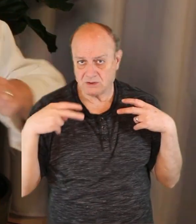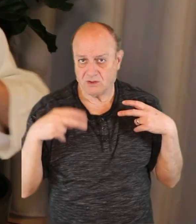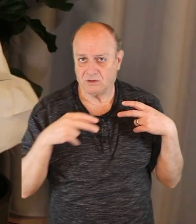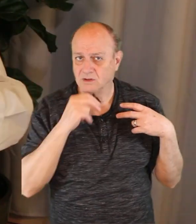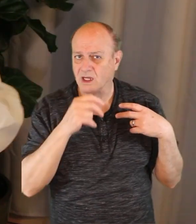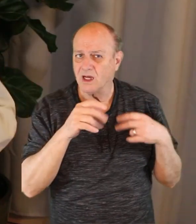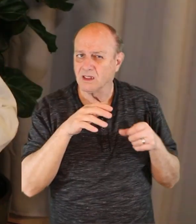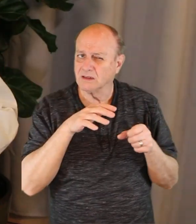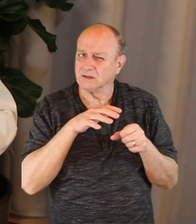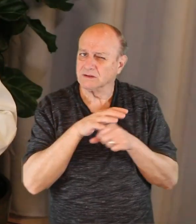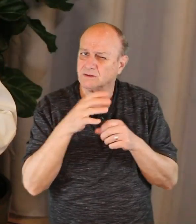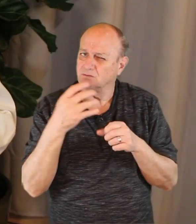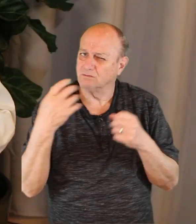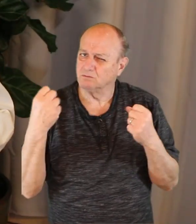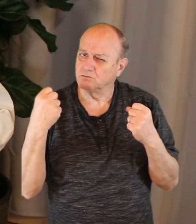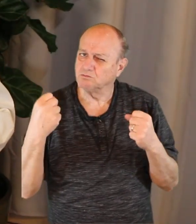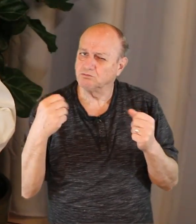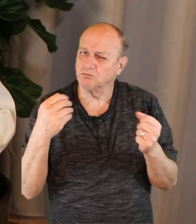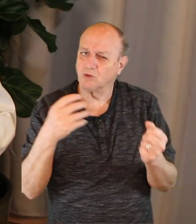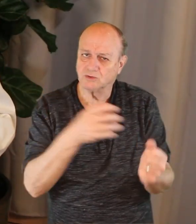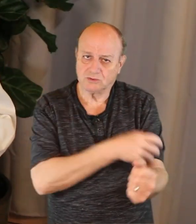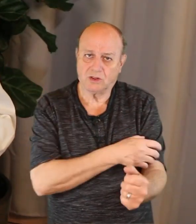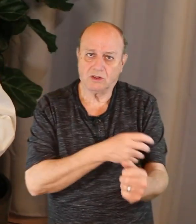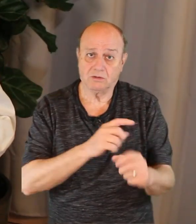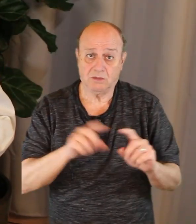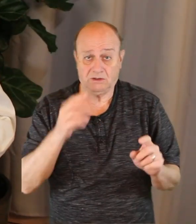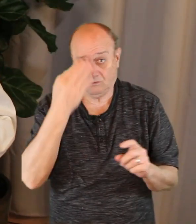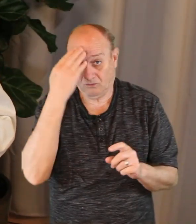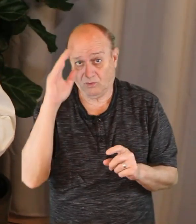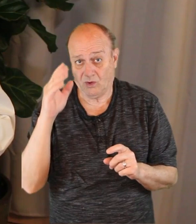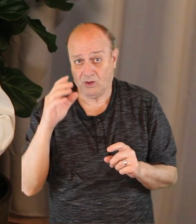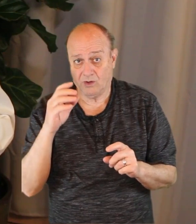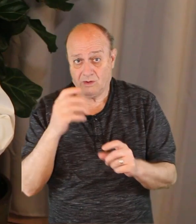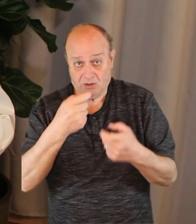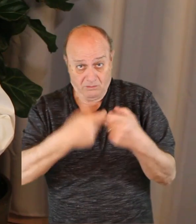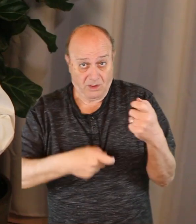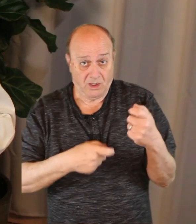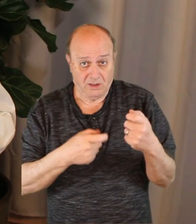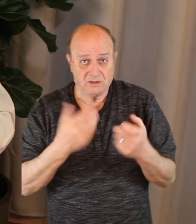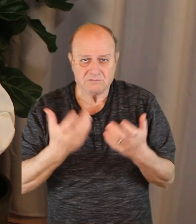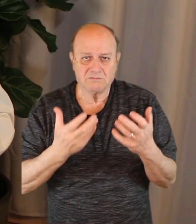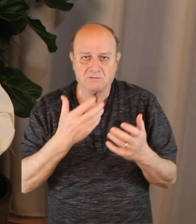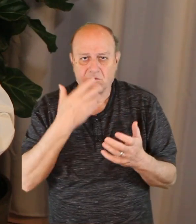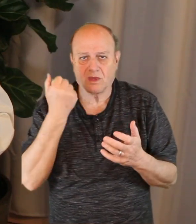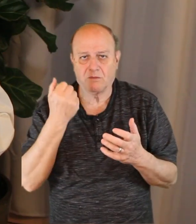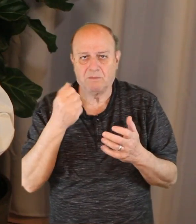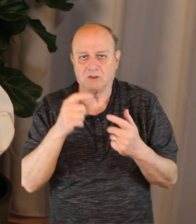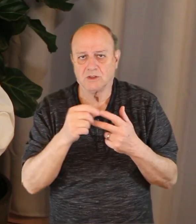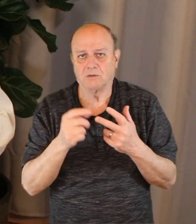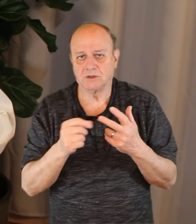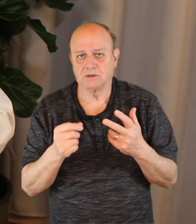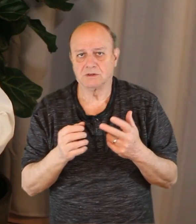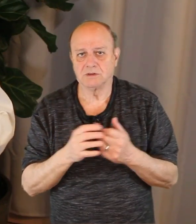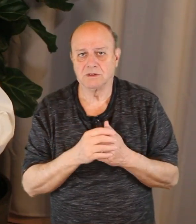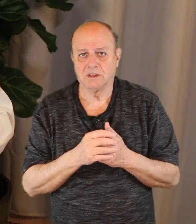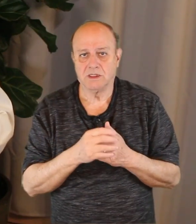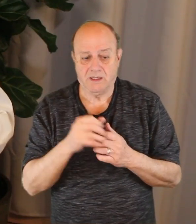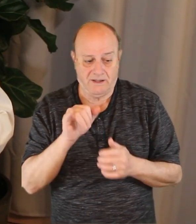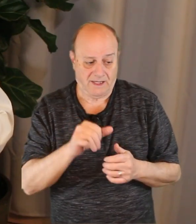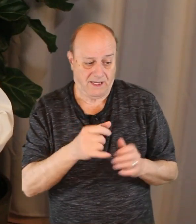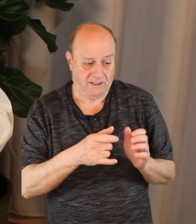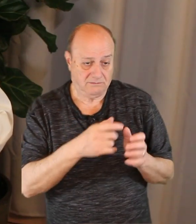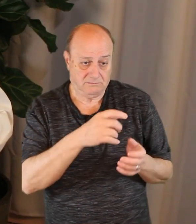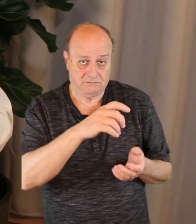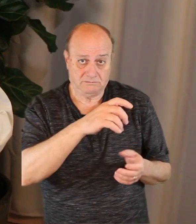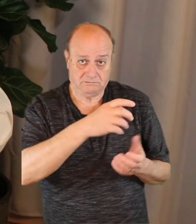strongest. However, it is, for the price, probably one of the best options. This bottle cost me